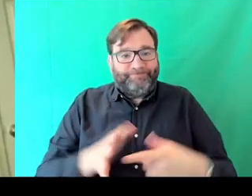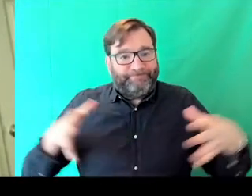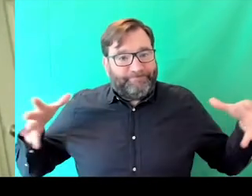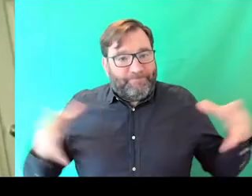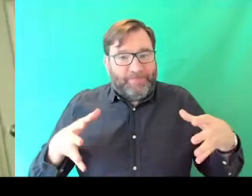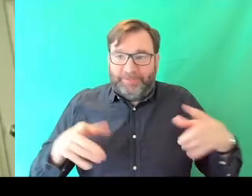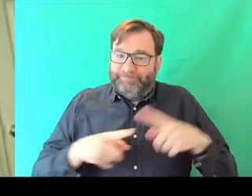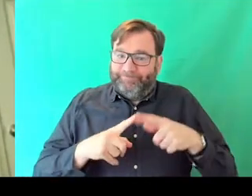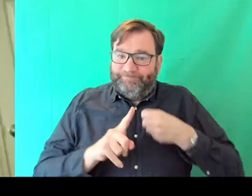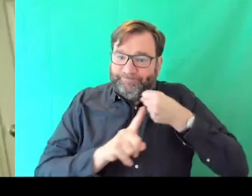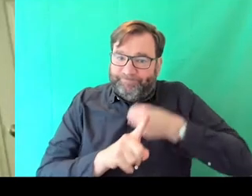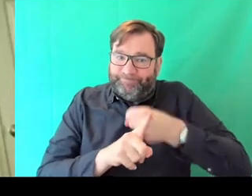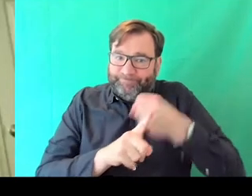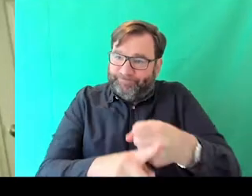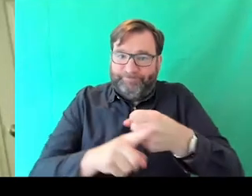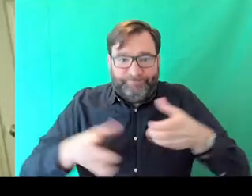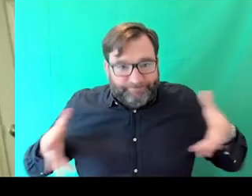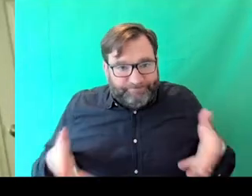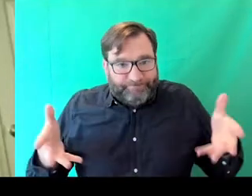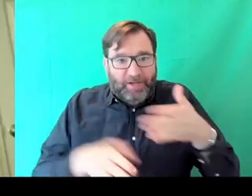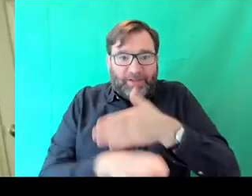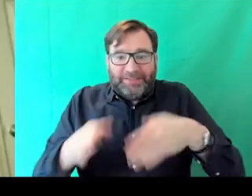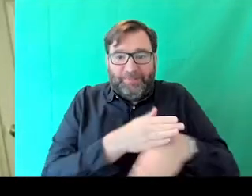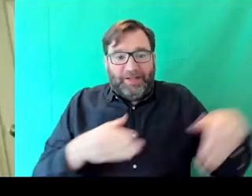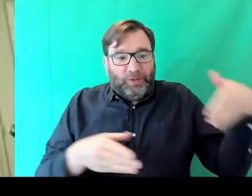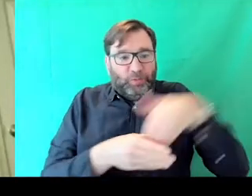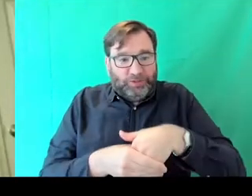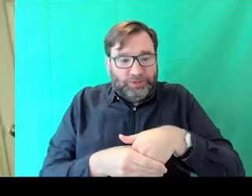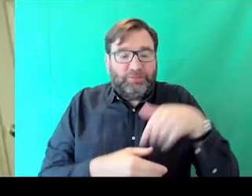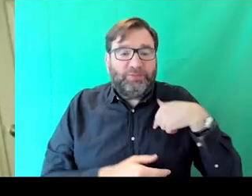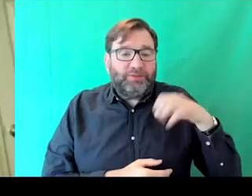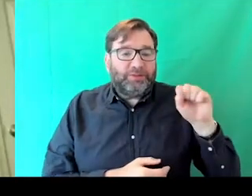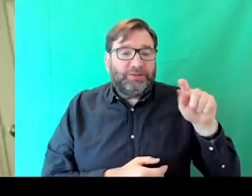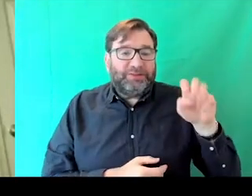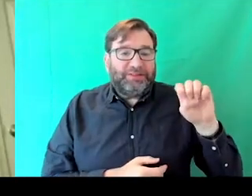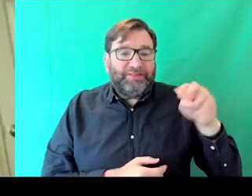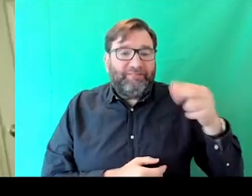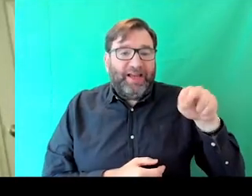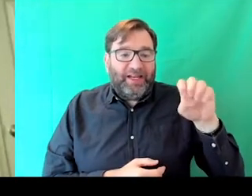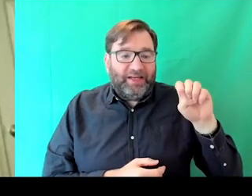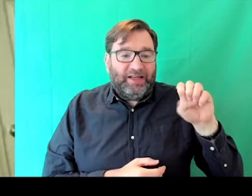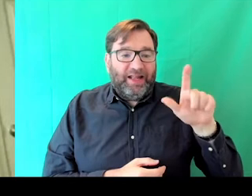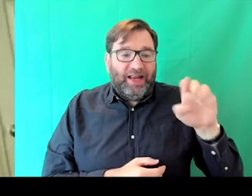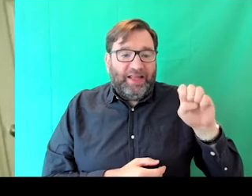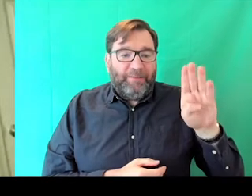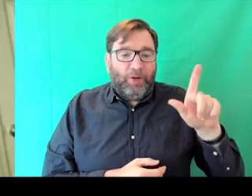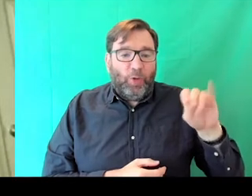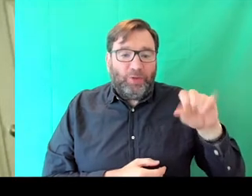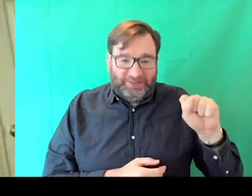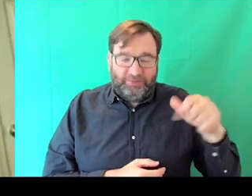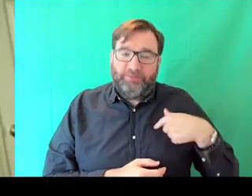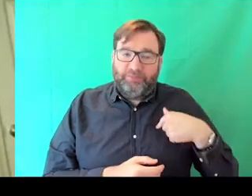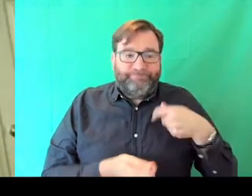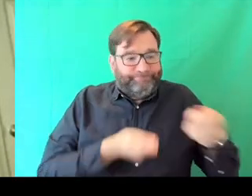conversation are three extraordinary individuals who have each represented their countries at past Paralympic Games, and who are now